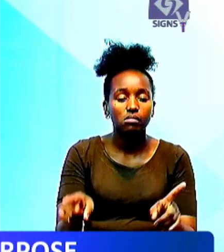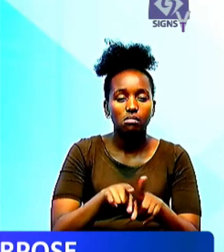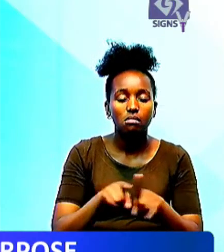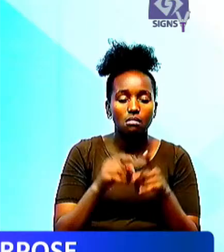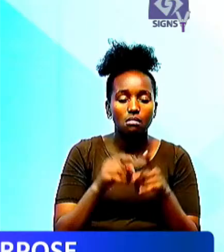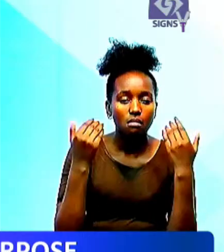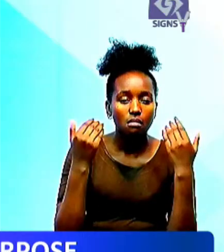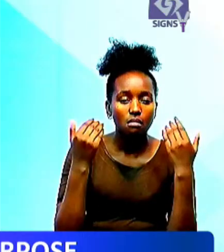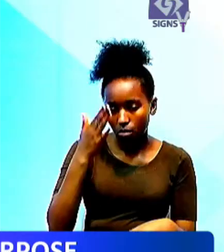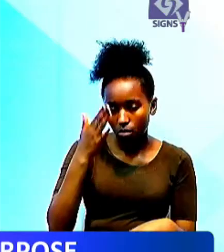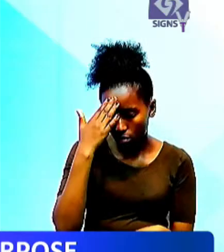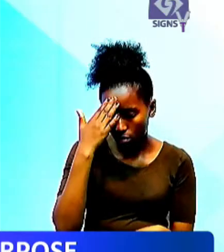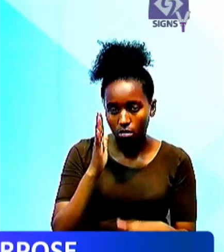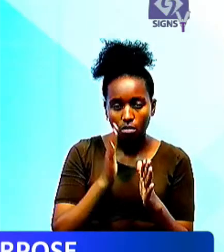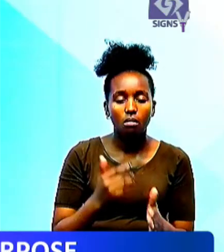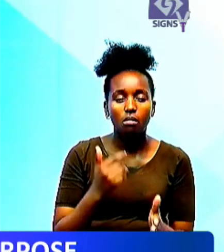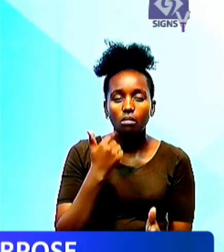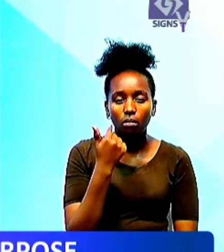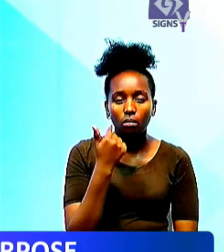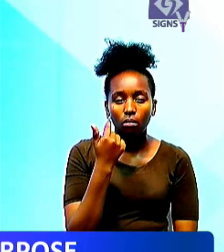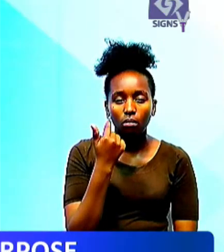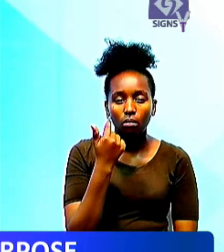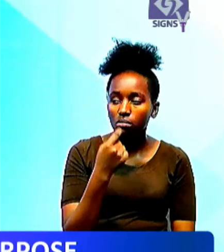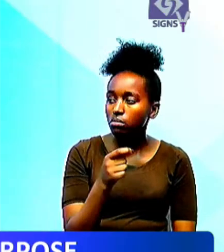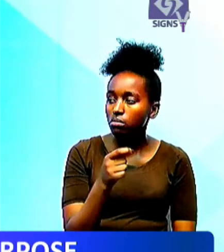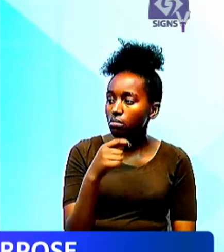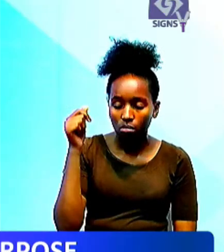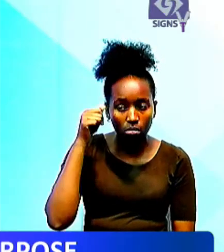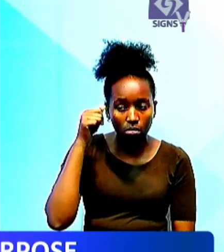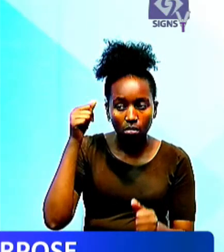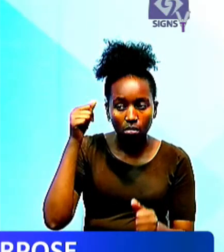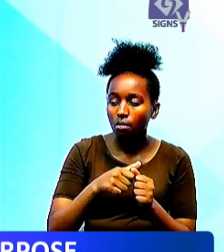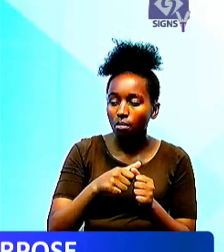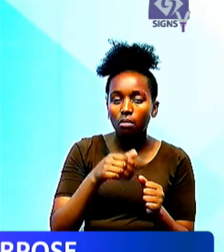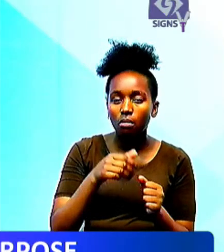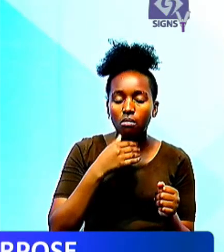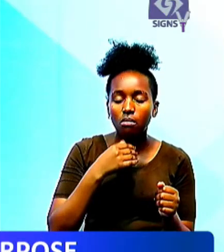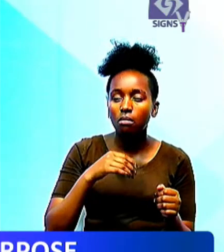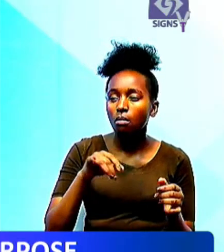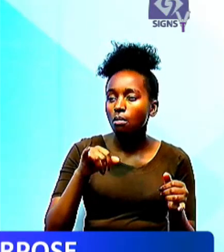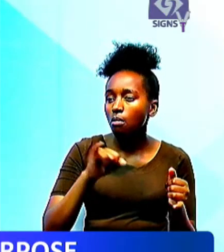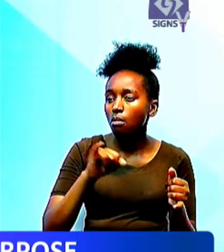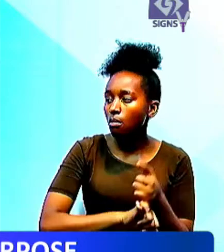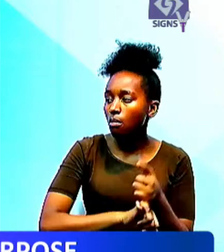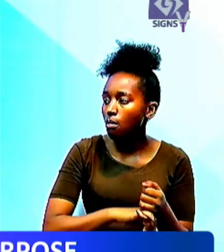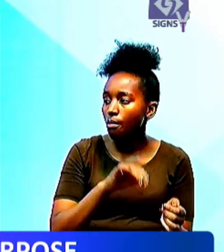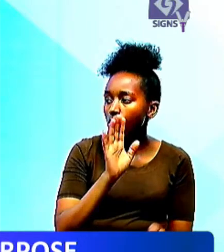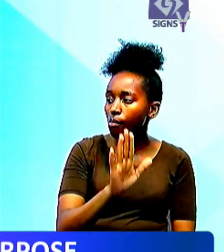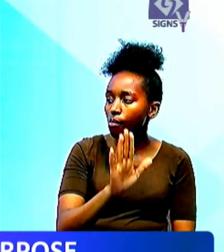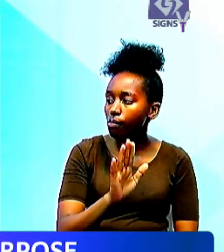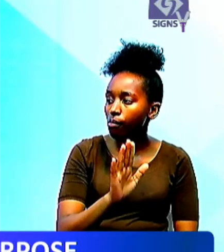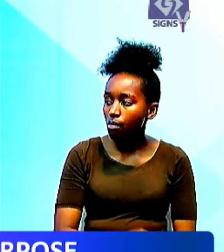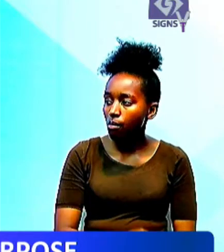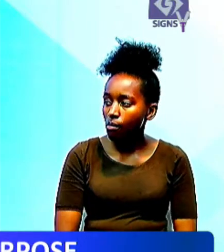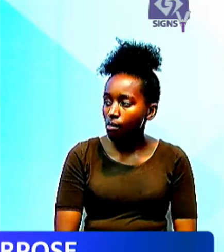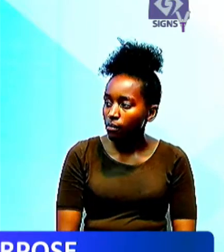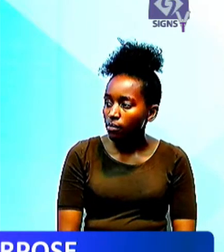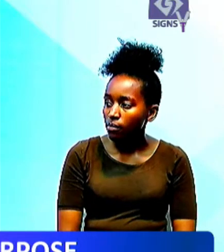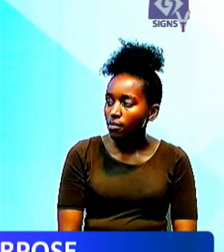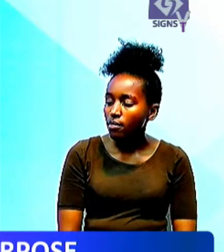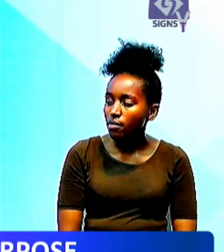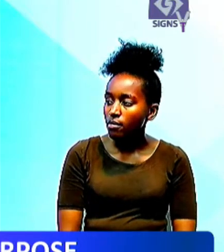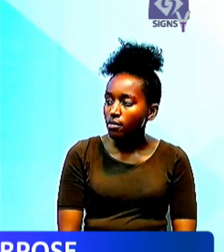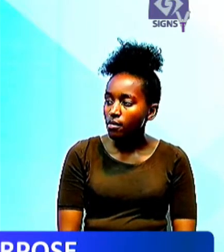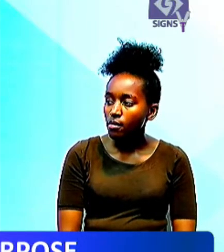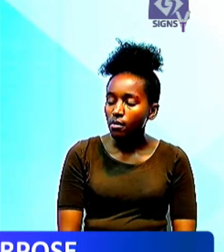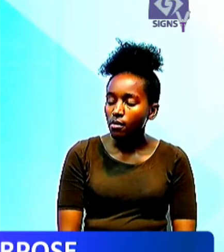in the memory to remember the husband who was in Samburu community, and he was living there, Mzungu,